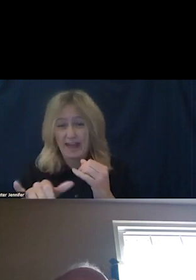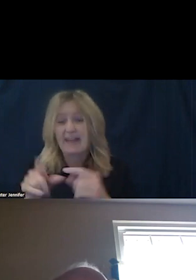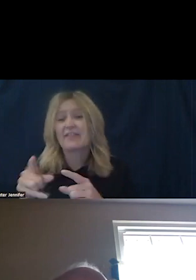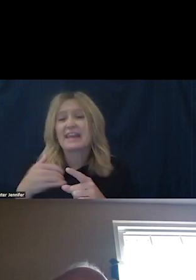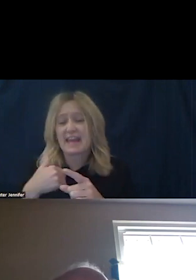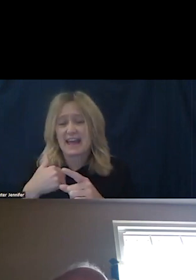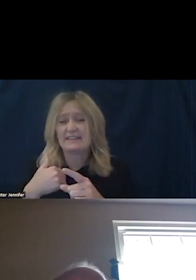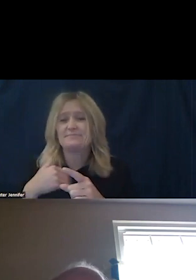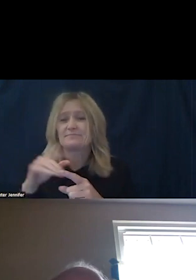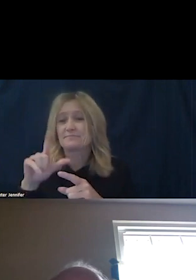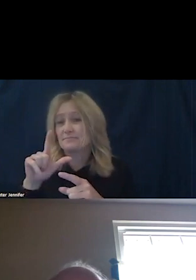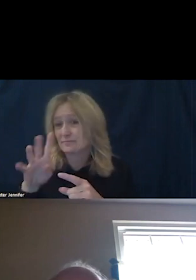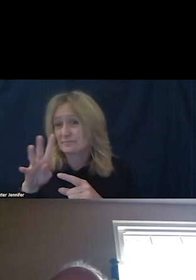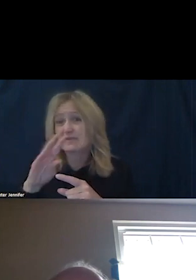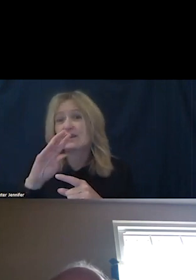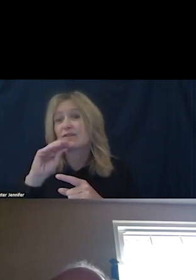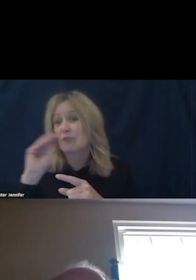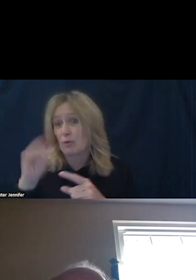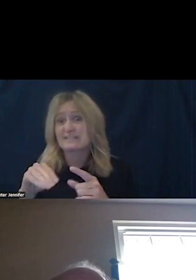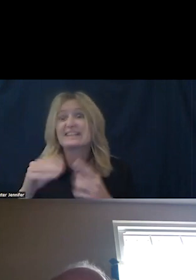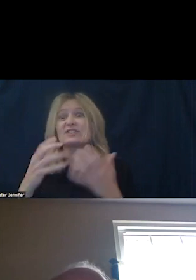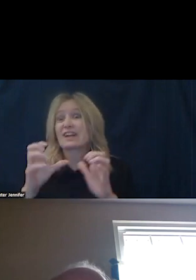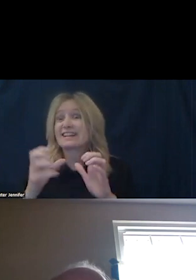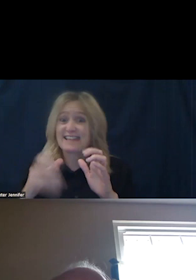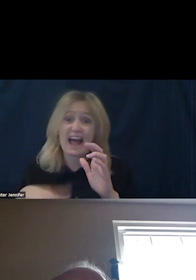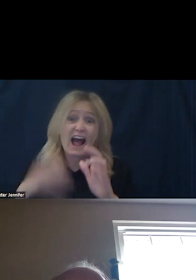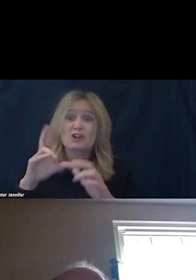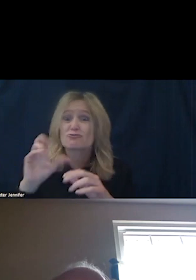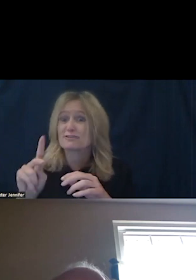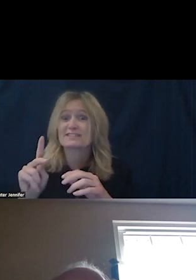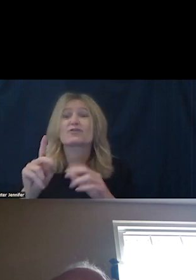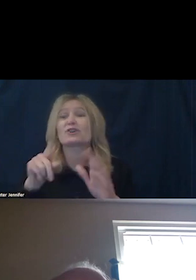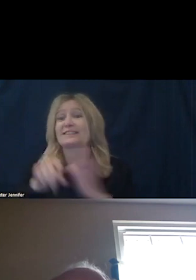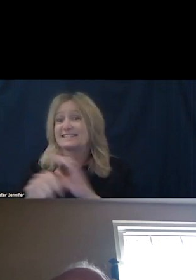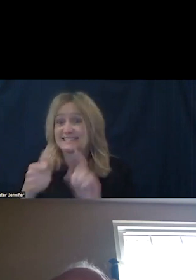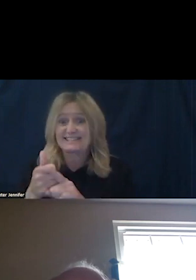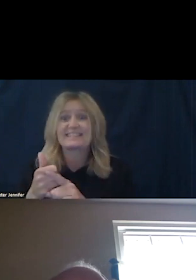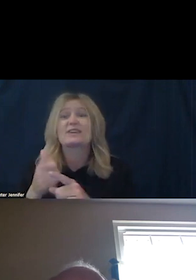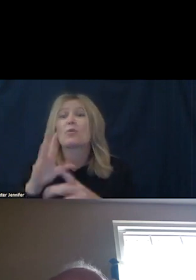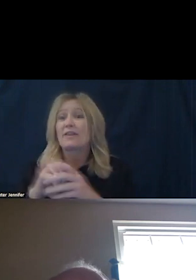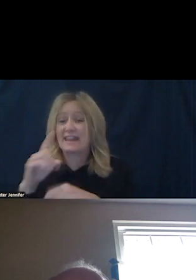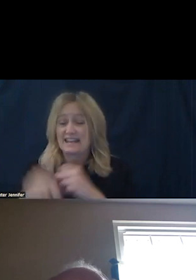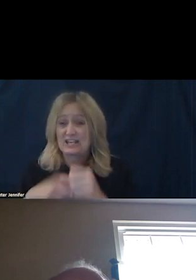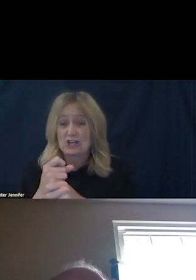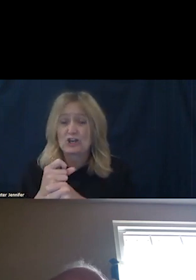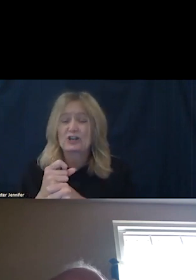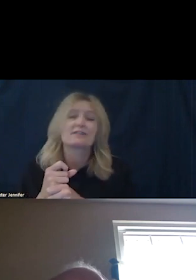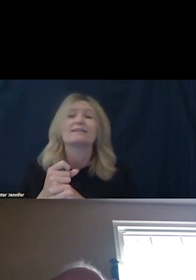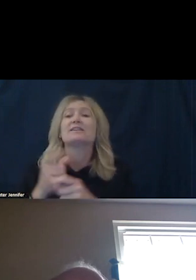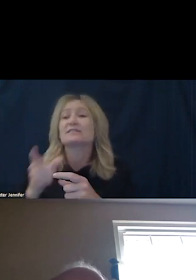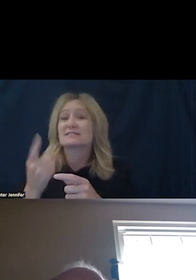a 24 times greater risk of death by suicide in the next year that had been a suicide attempt, 56